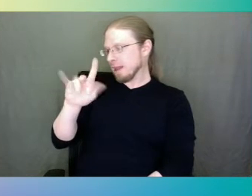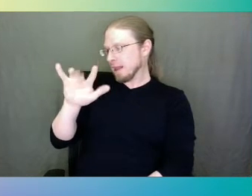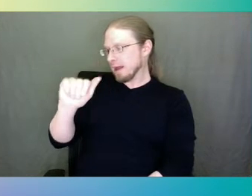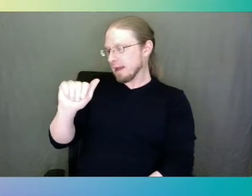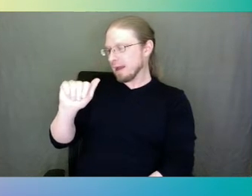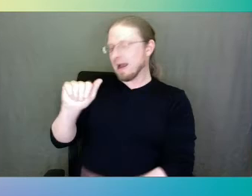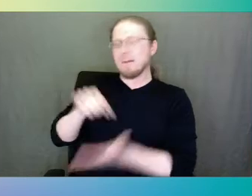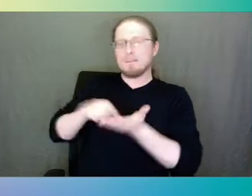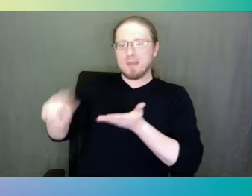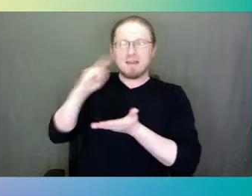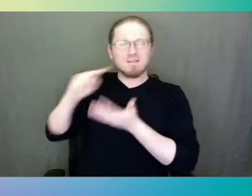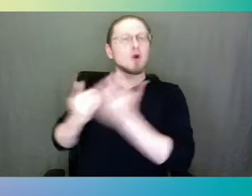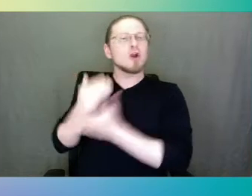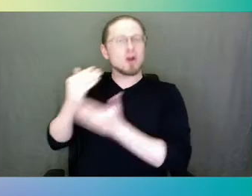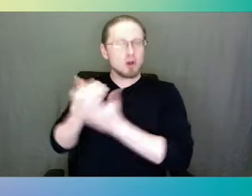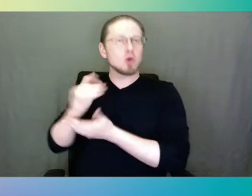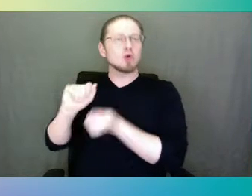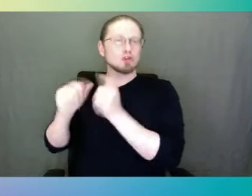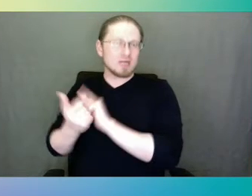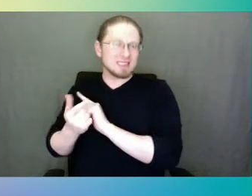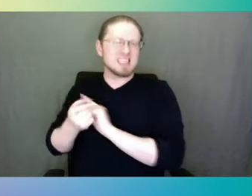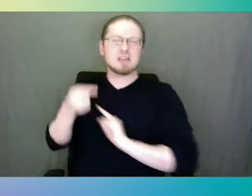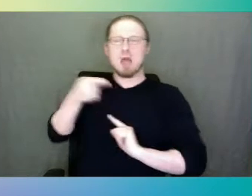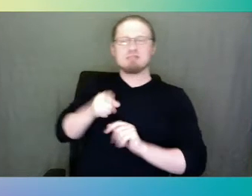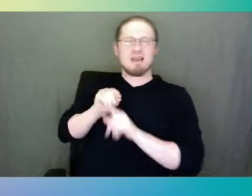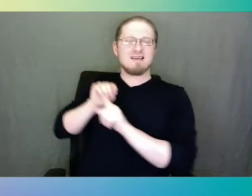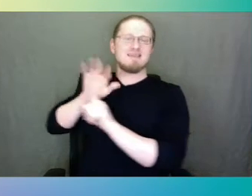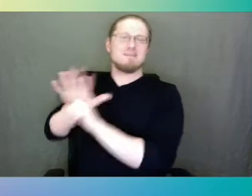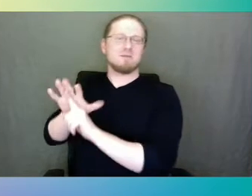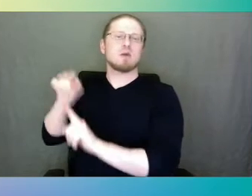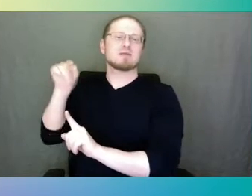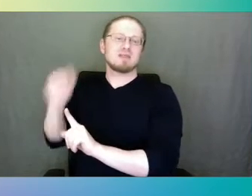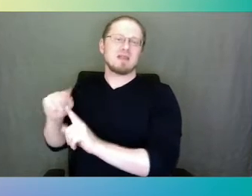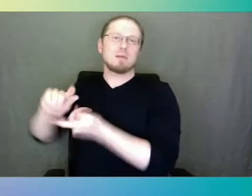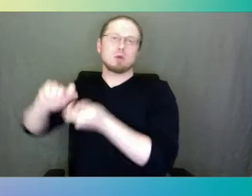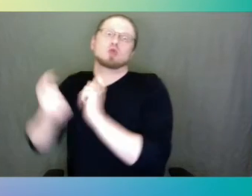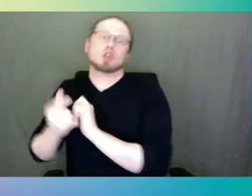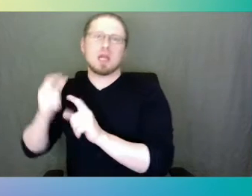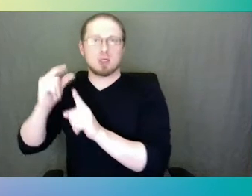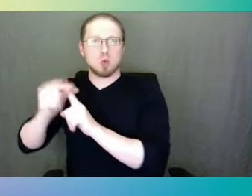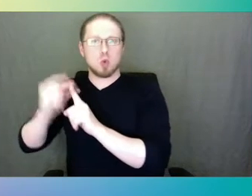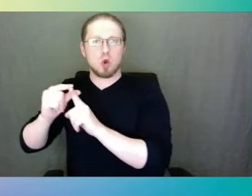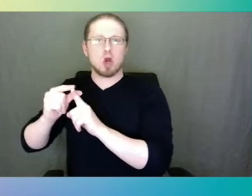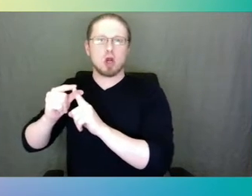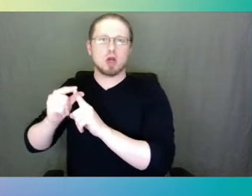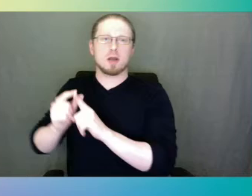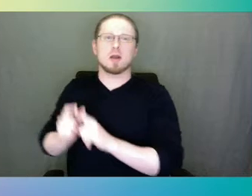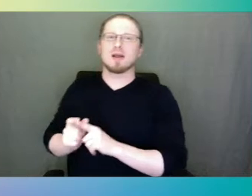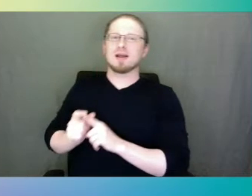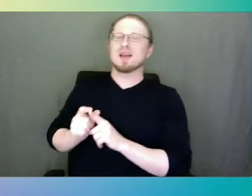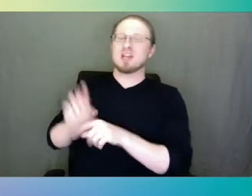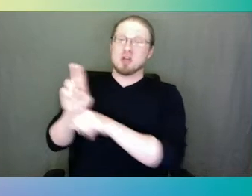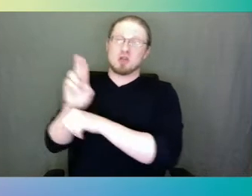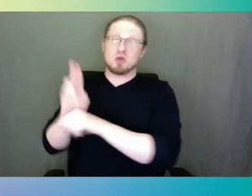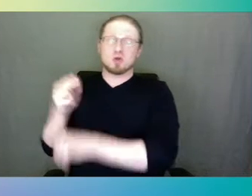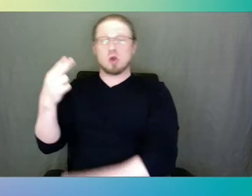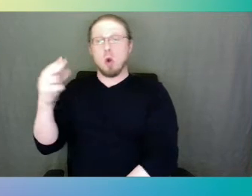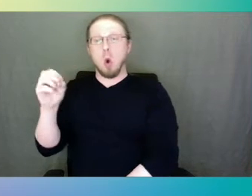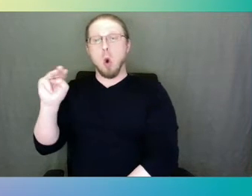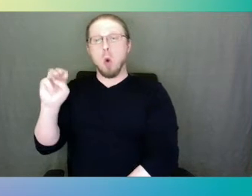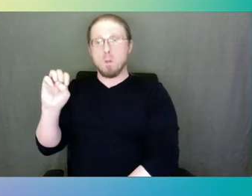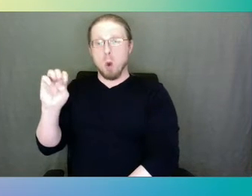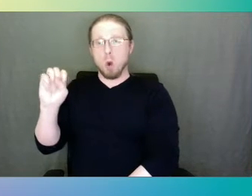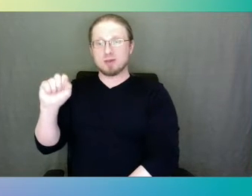German translation that came out in 1983. And so we had the American influence of putting the word homosexual into the